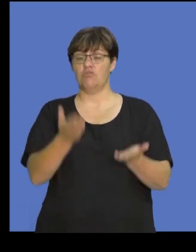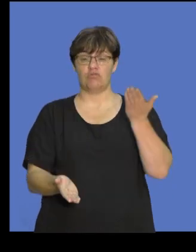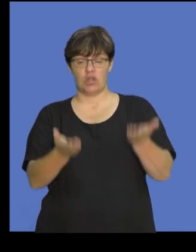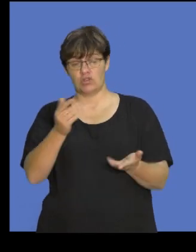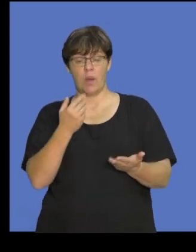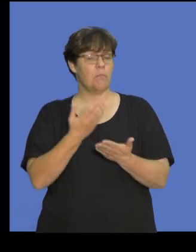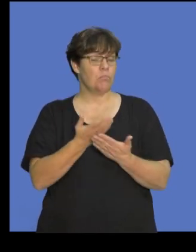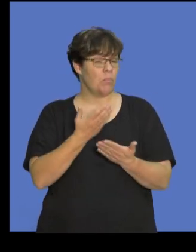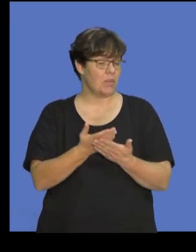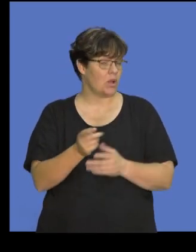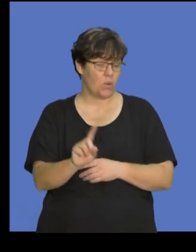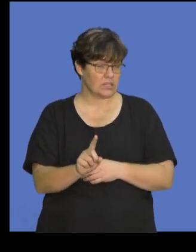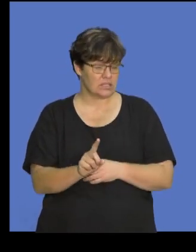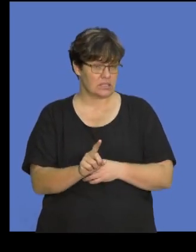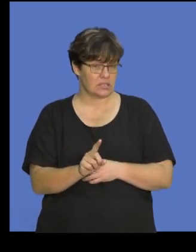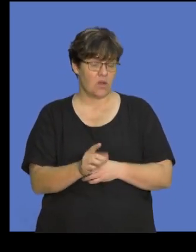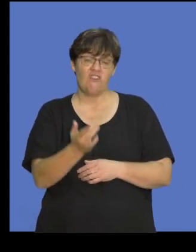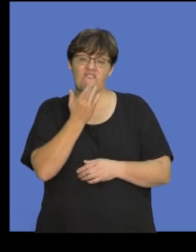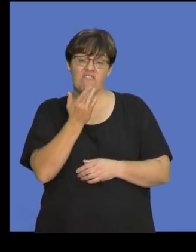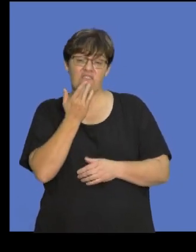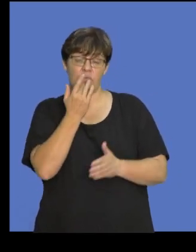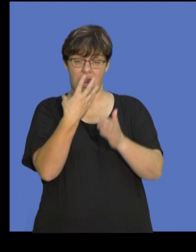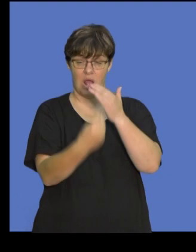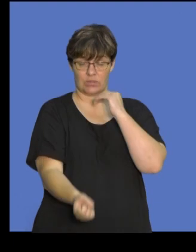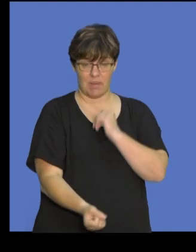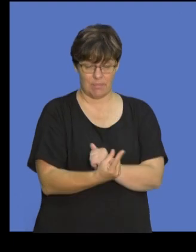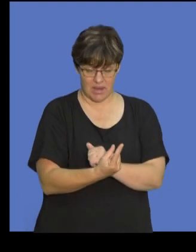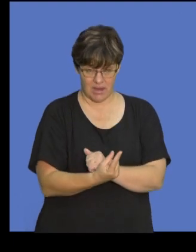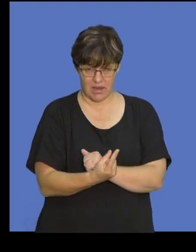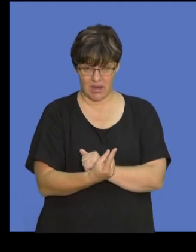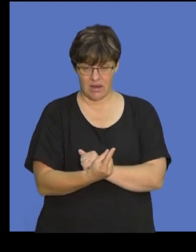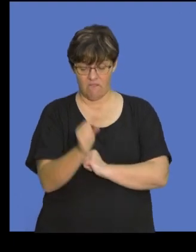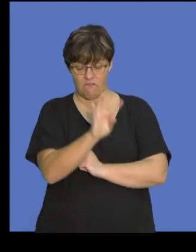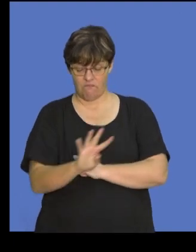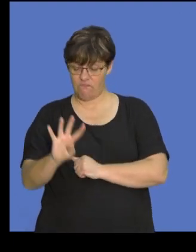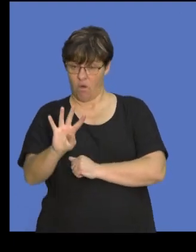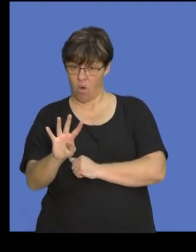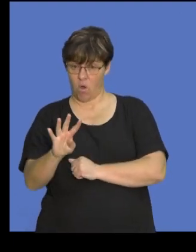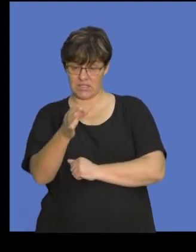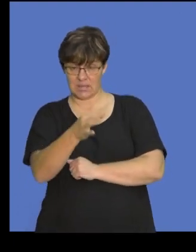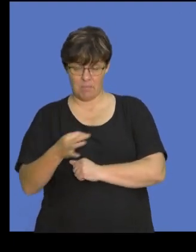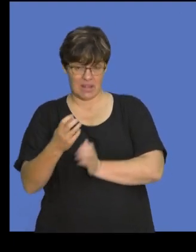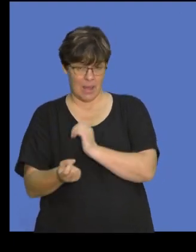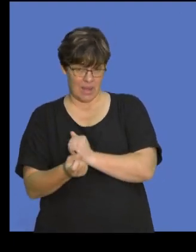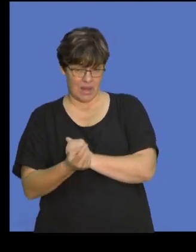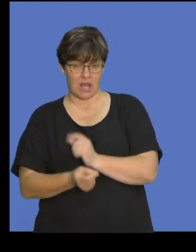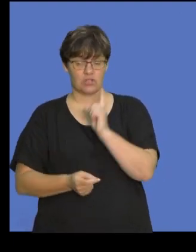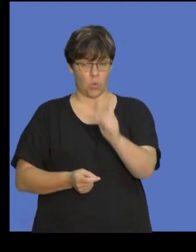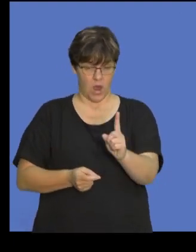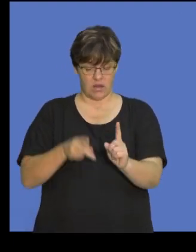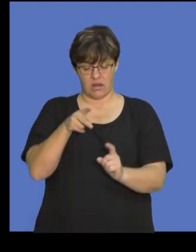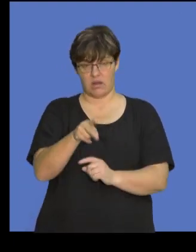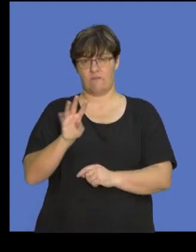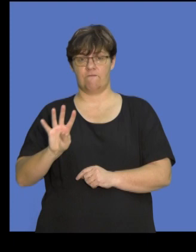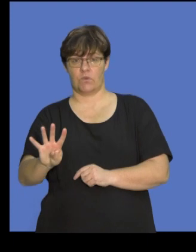is saying the ratio of the probability of a favorable thing happening out of the 4 possible